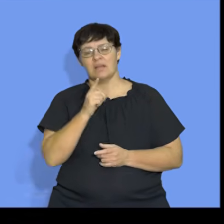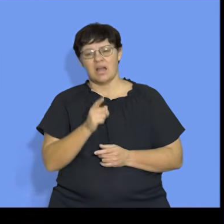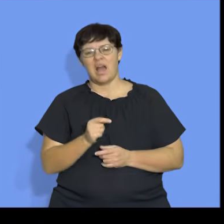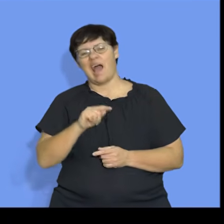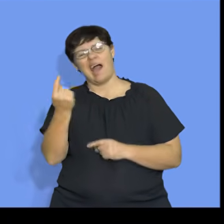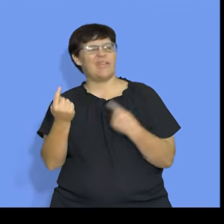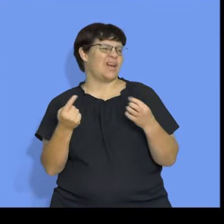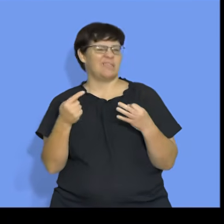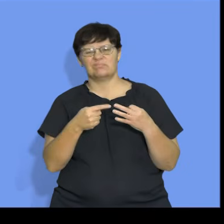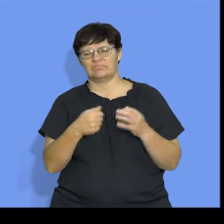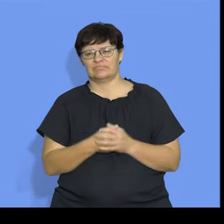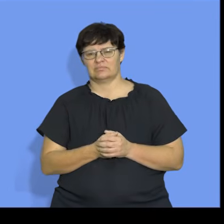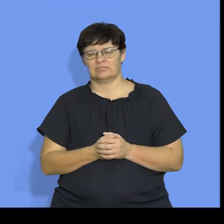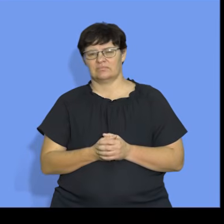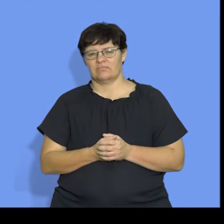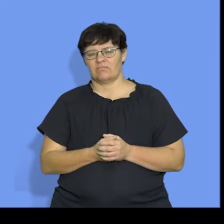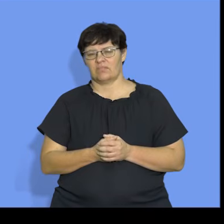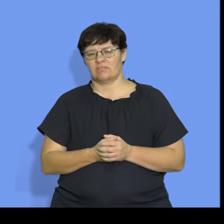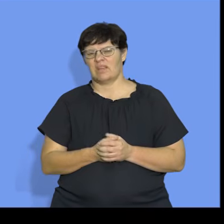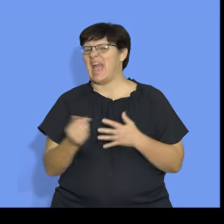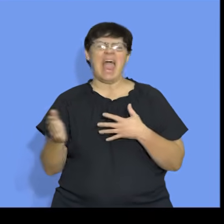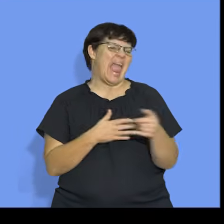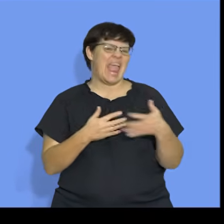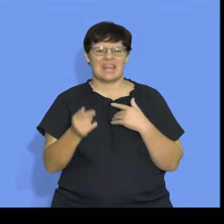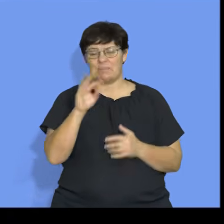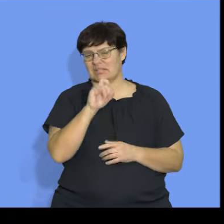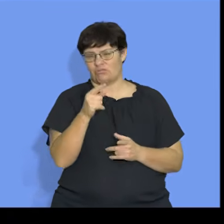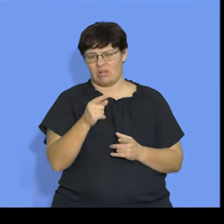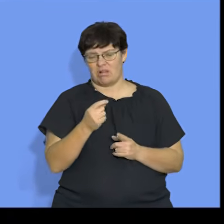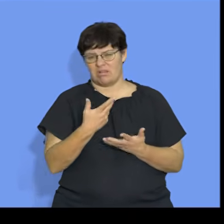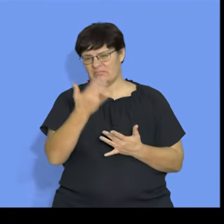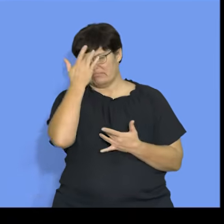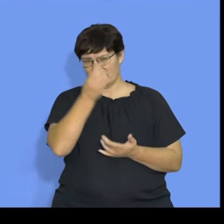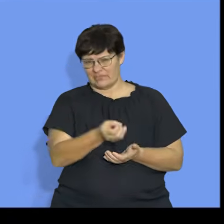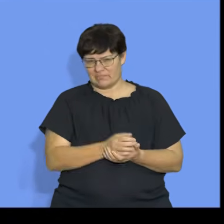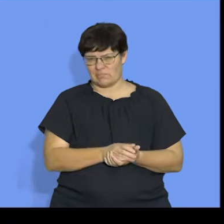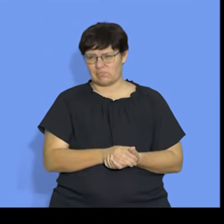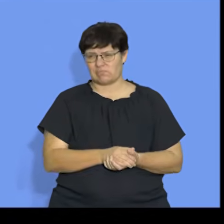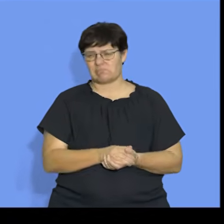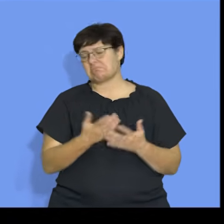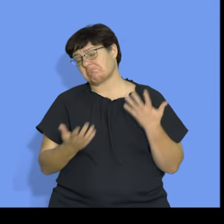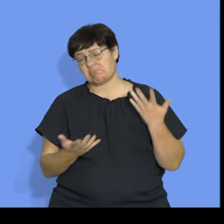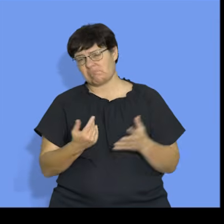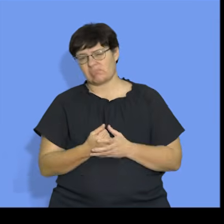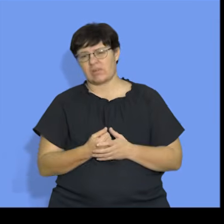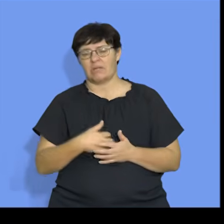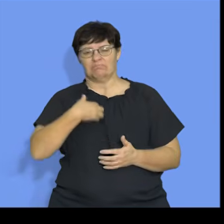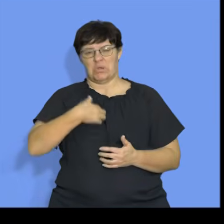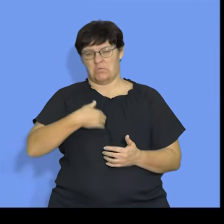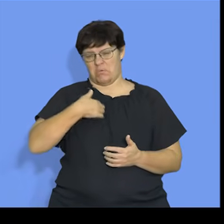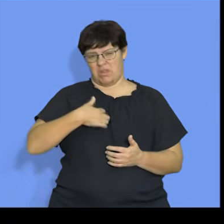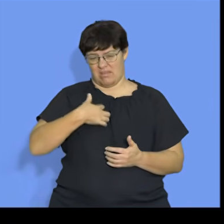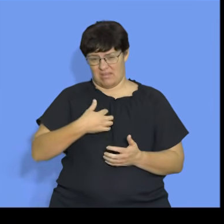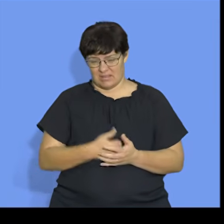other things. You can think of any bacterial disease. Some of you, right, might think of pneumonia.